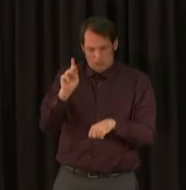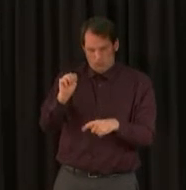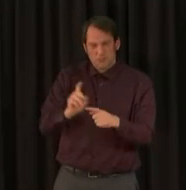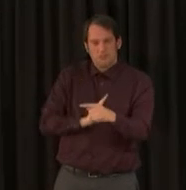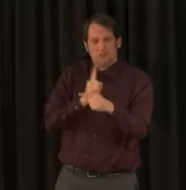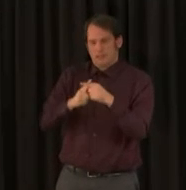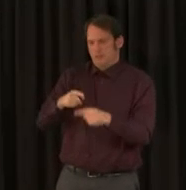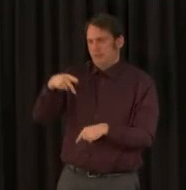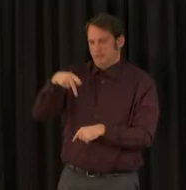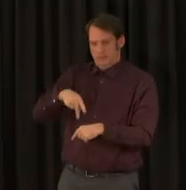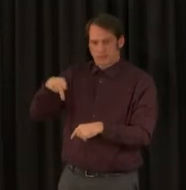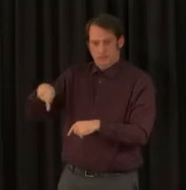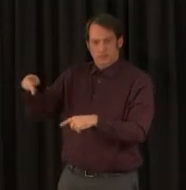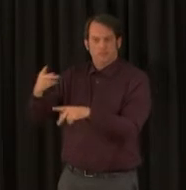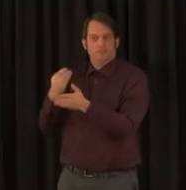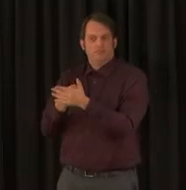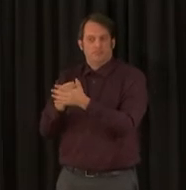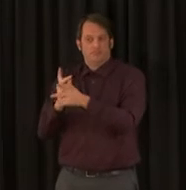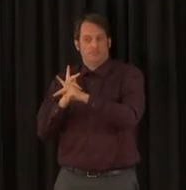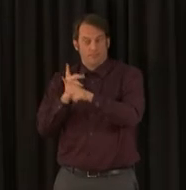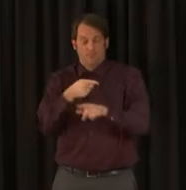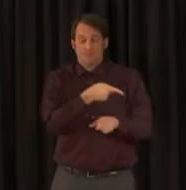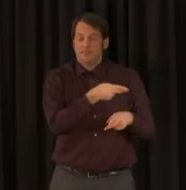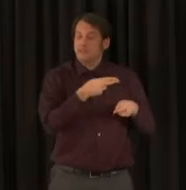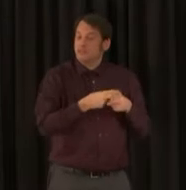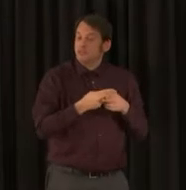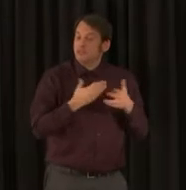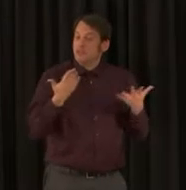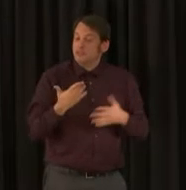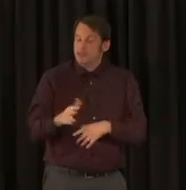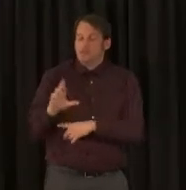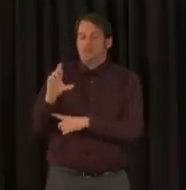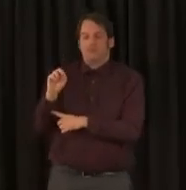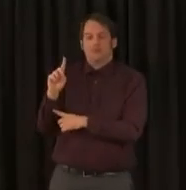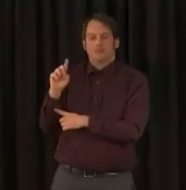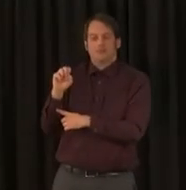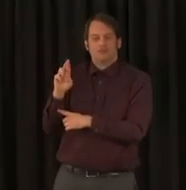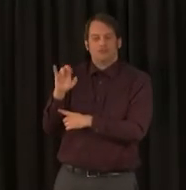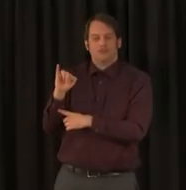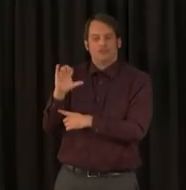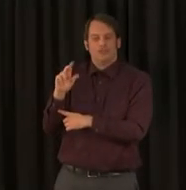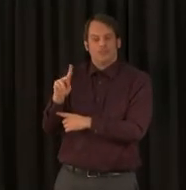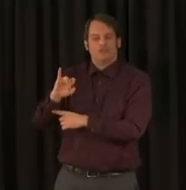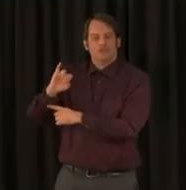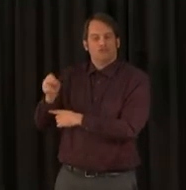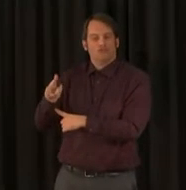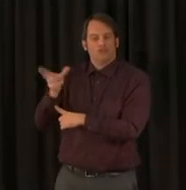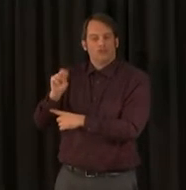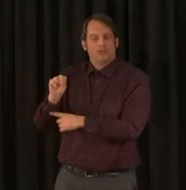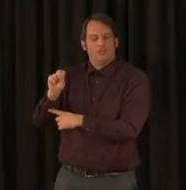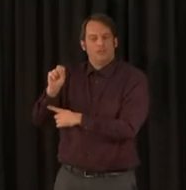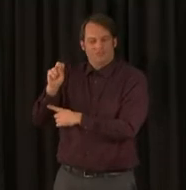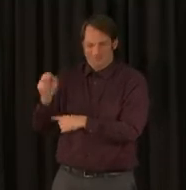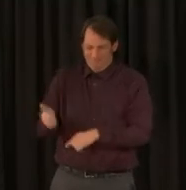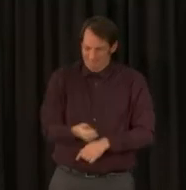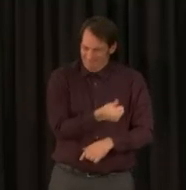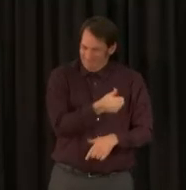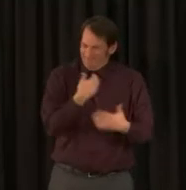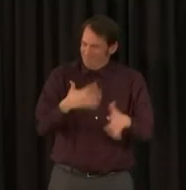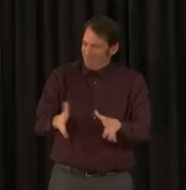Roderick Johnson, who is a guru of PPP right now. So thank you, Mr. Johnson, for coming and talking with us